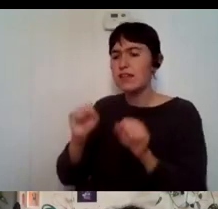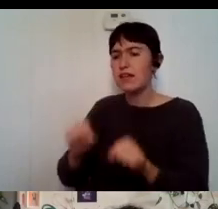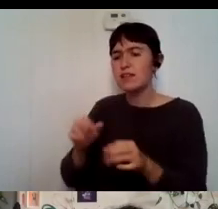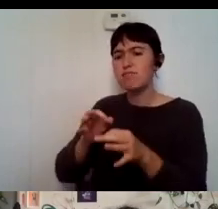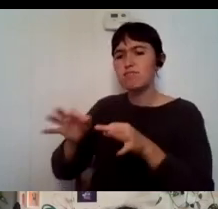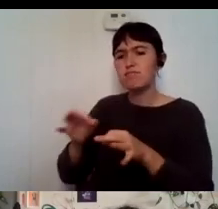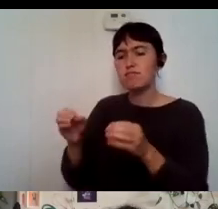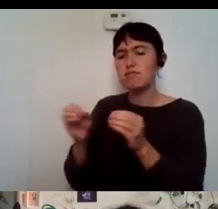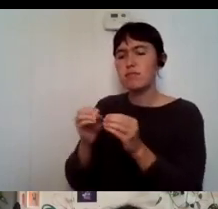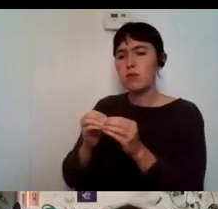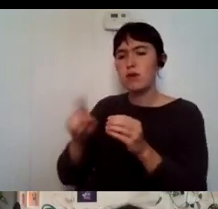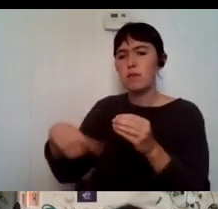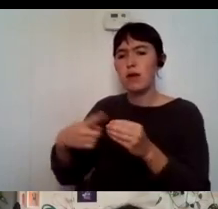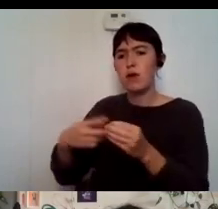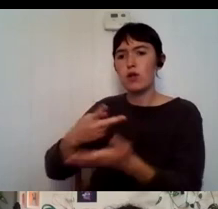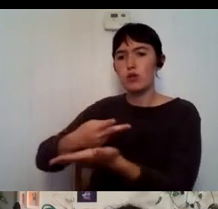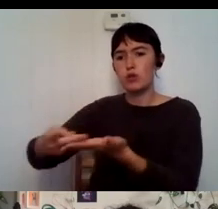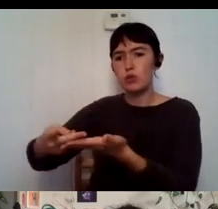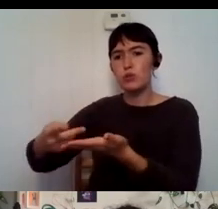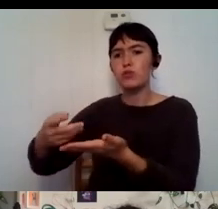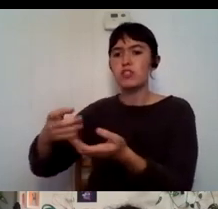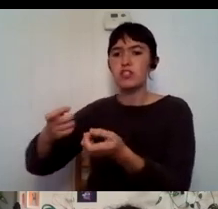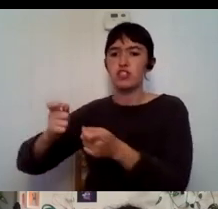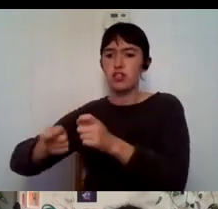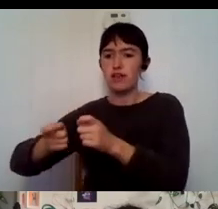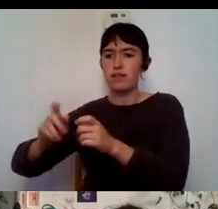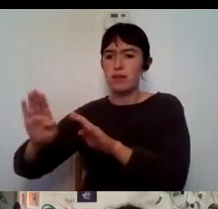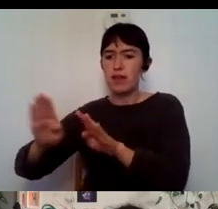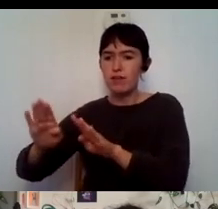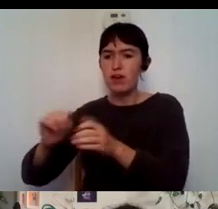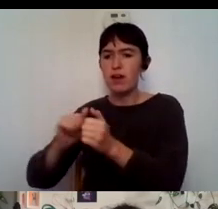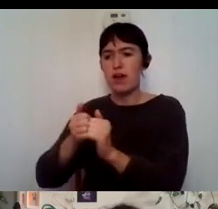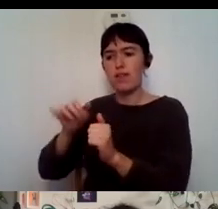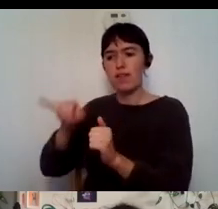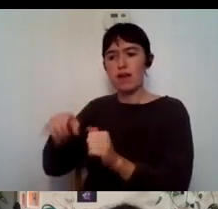creates cycles of behavior? Absolutely. Hi, Karen. Yeah. So